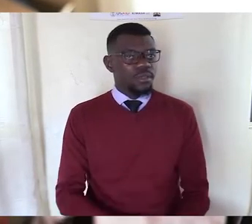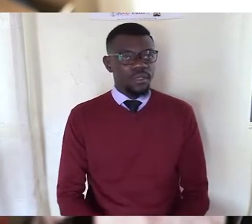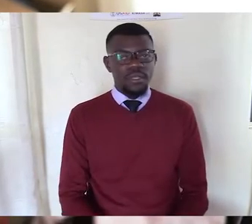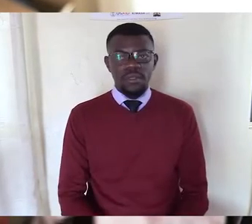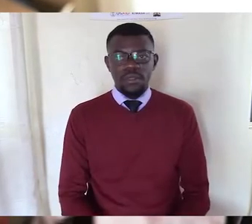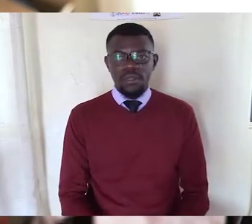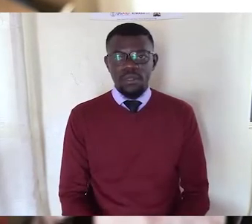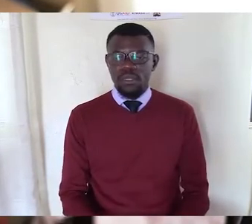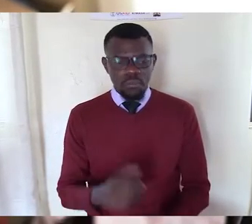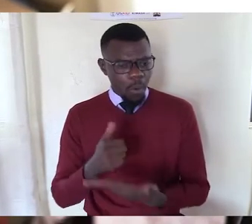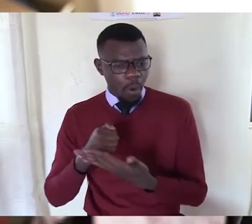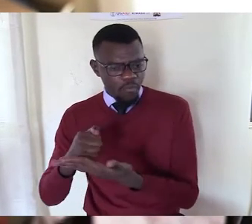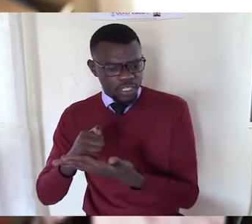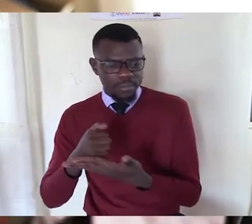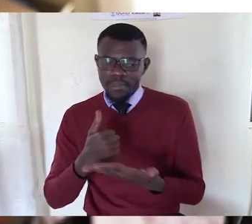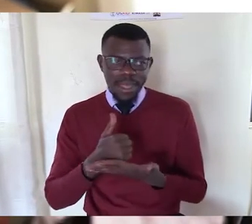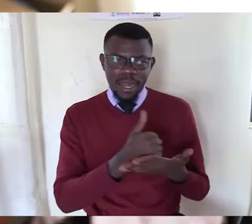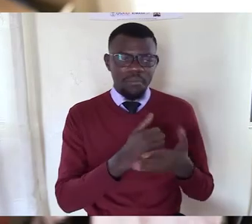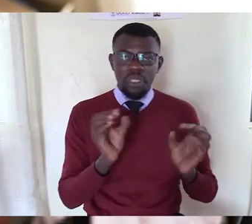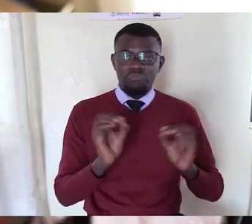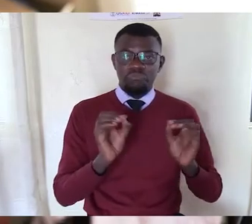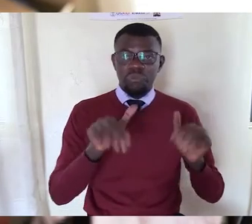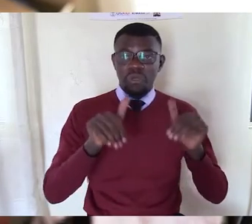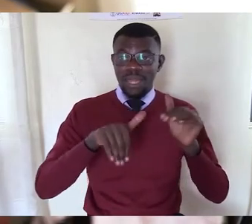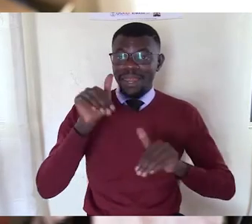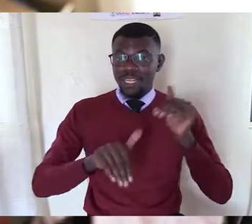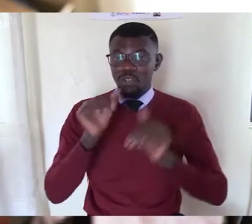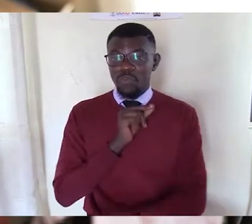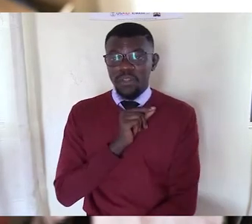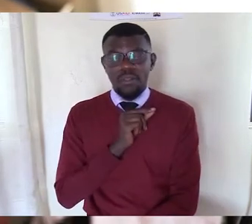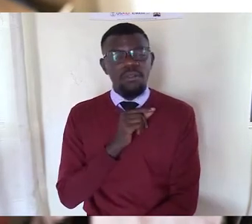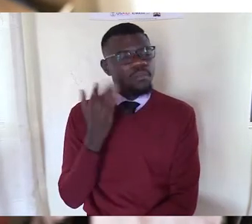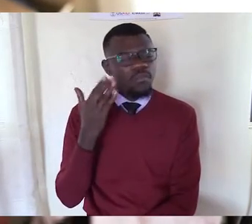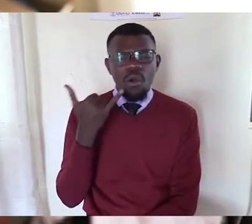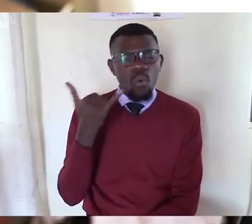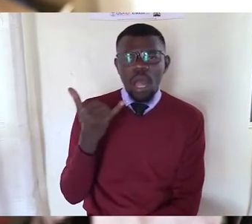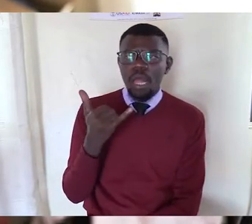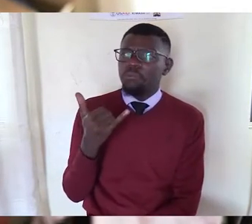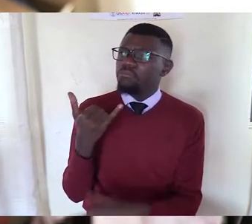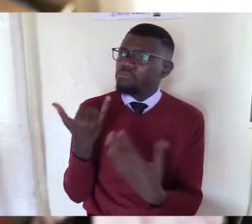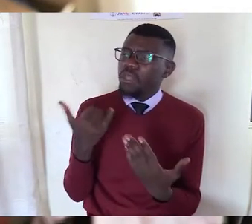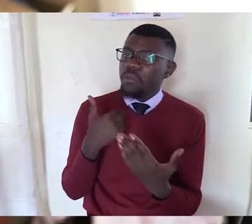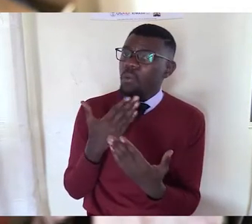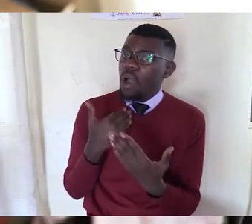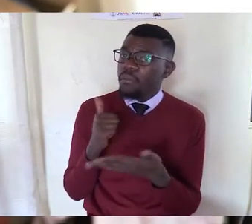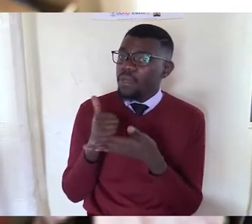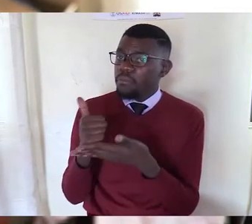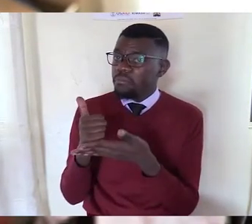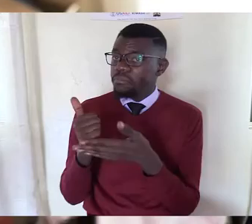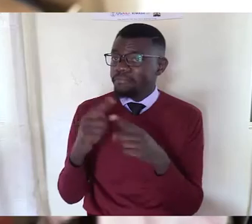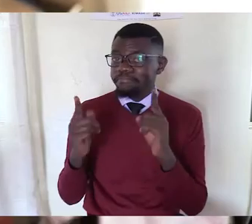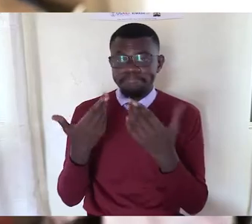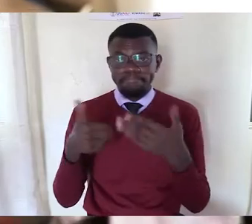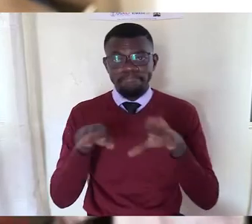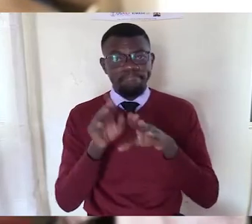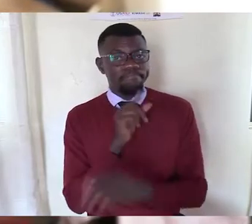Yeah. Hakuna hiyo kazi, hata alimpigia simu kwa sababu ni mtu anajua. Madam, nilikuwa nataka, akamwambia hiyo imefungwa